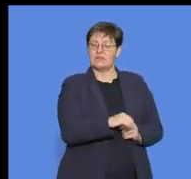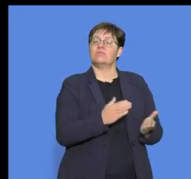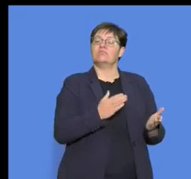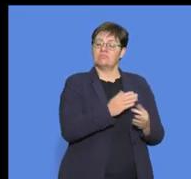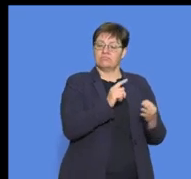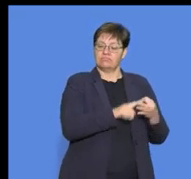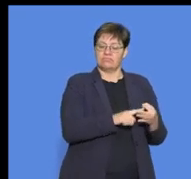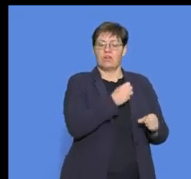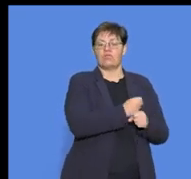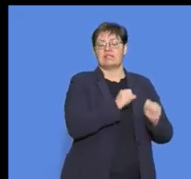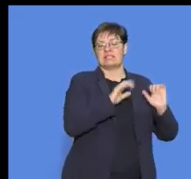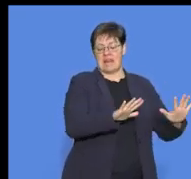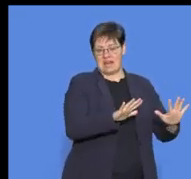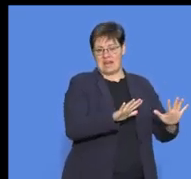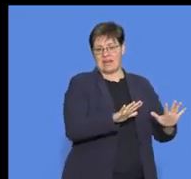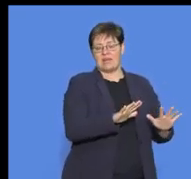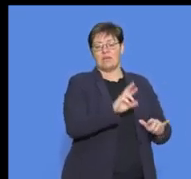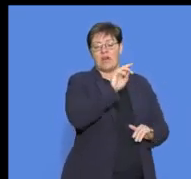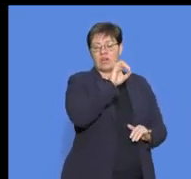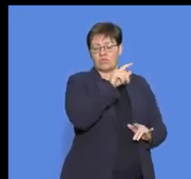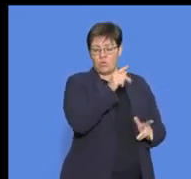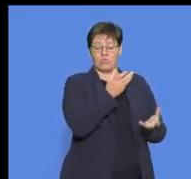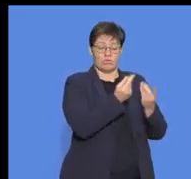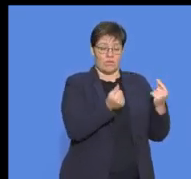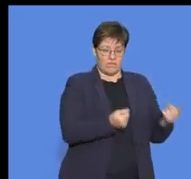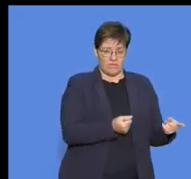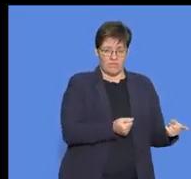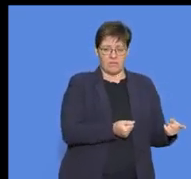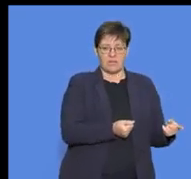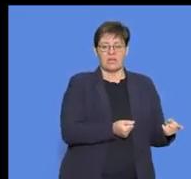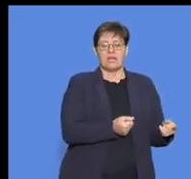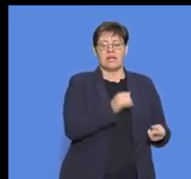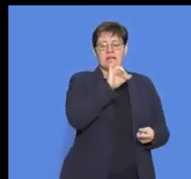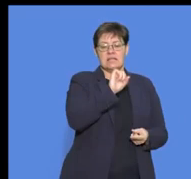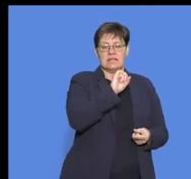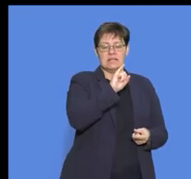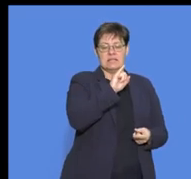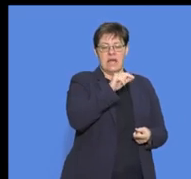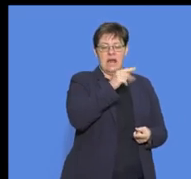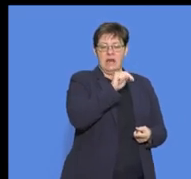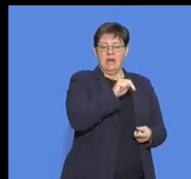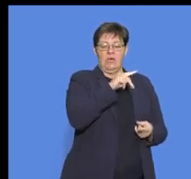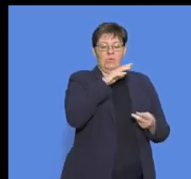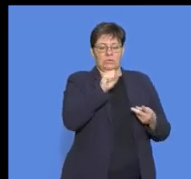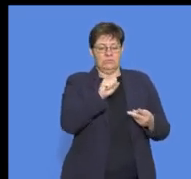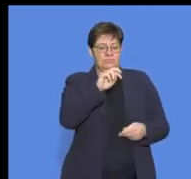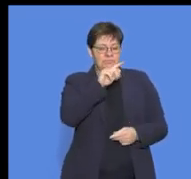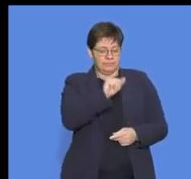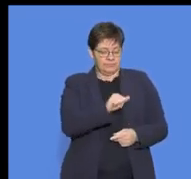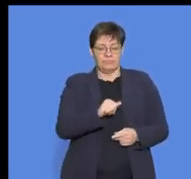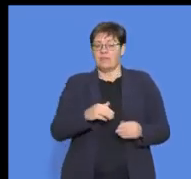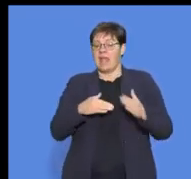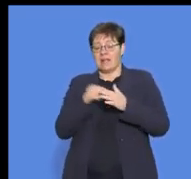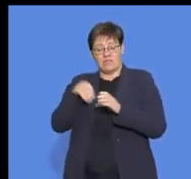our grade 10 trig. So we use our ratios to solve the triangle. We use sine, cos, and tan. If it doesn't